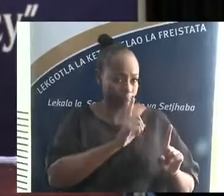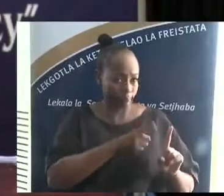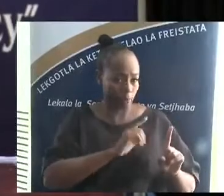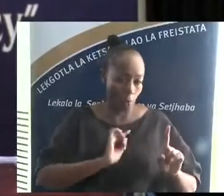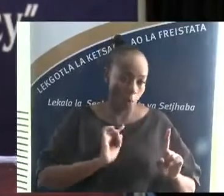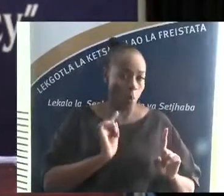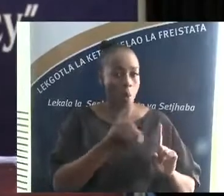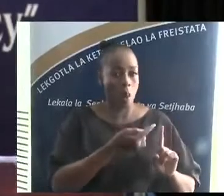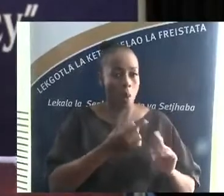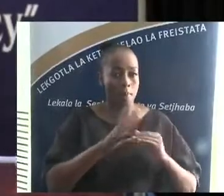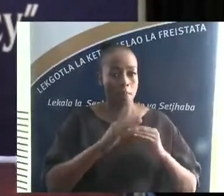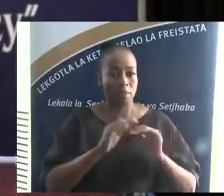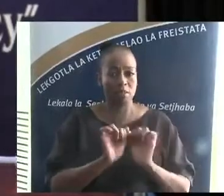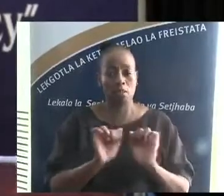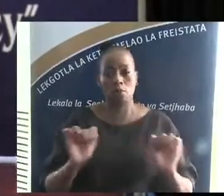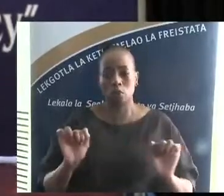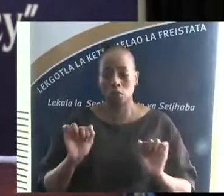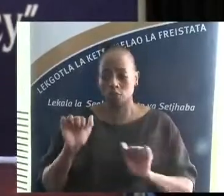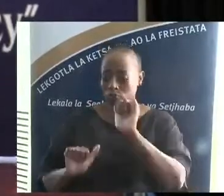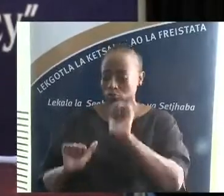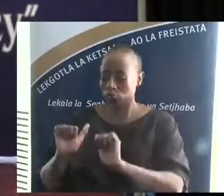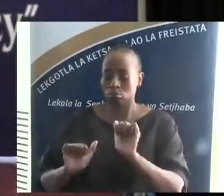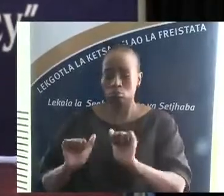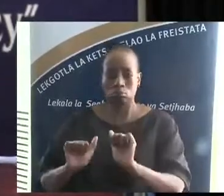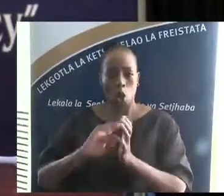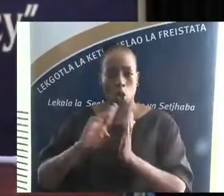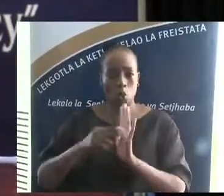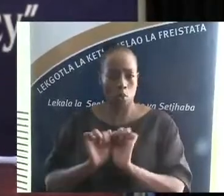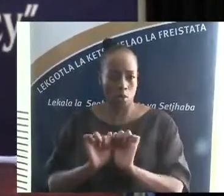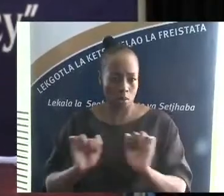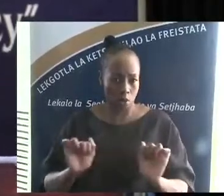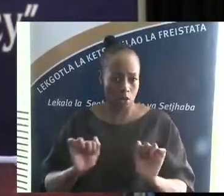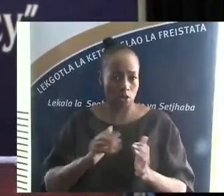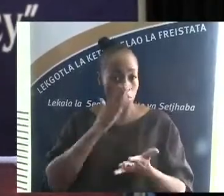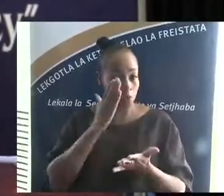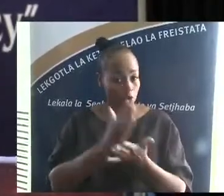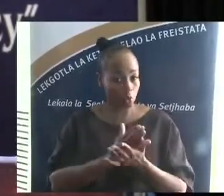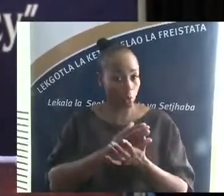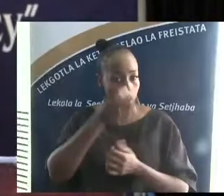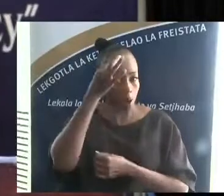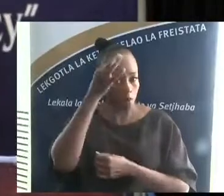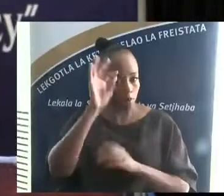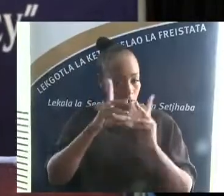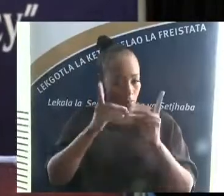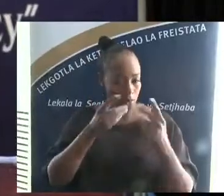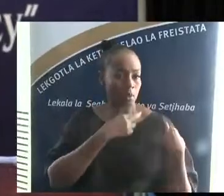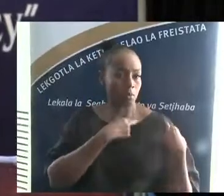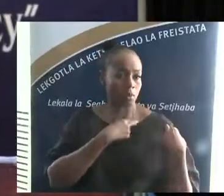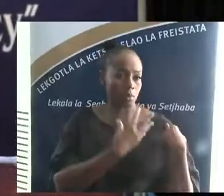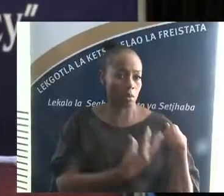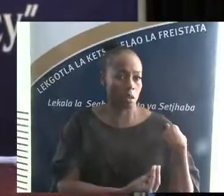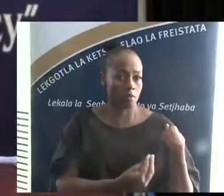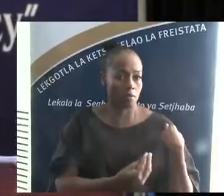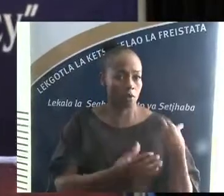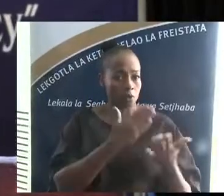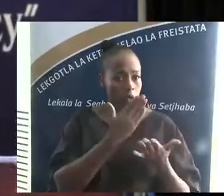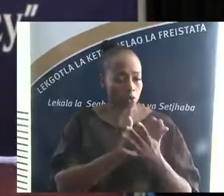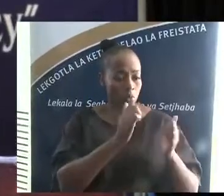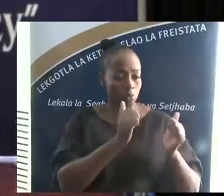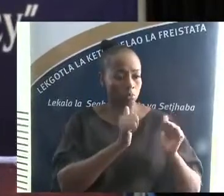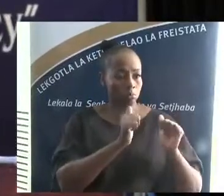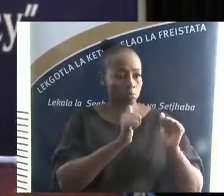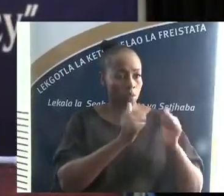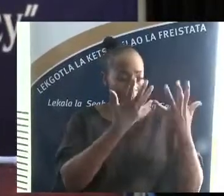all of its members for their oversight role and holding departments accountable to their targets, to their budgets,